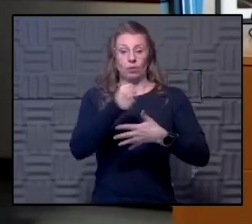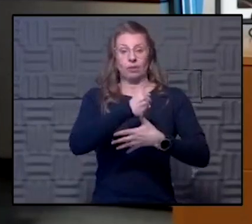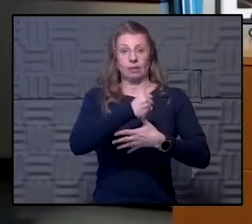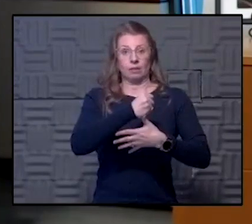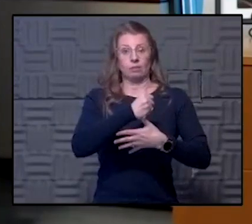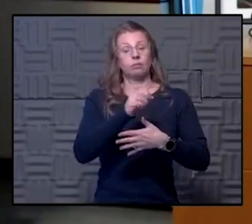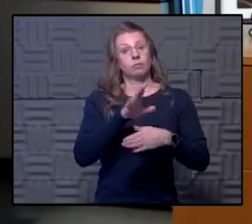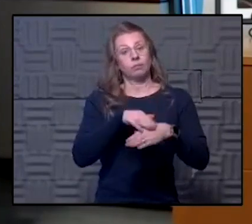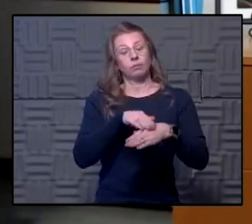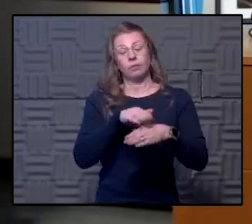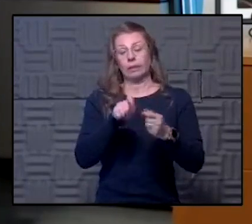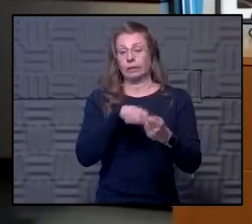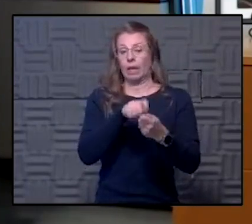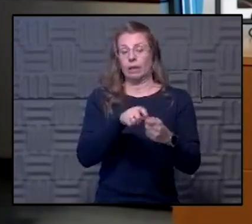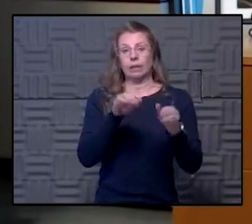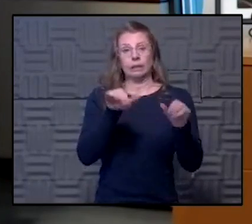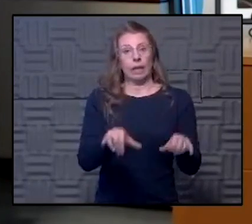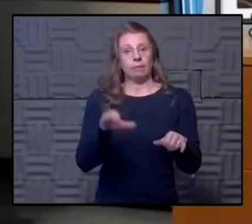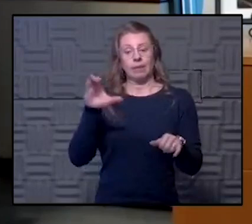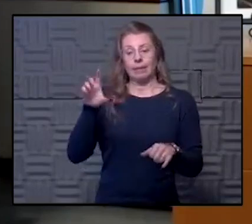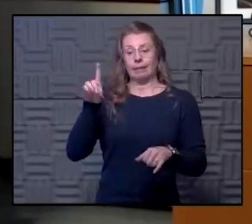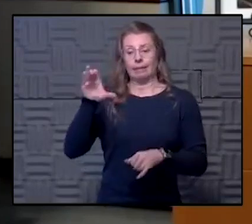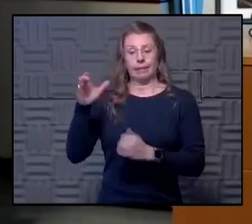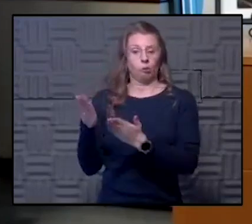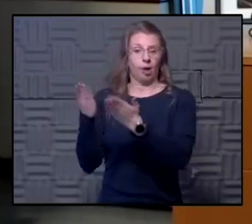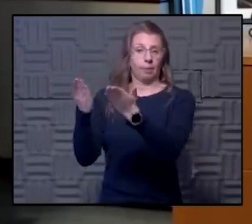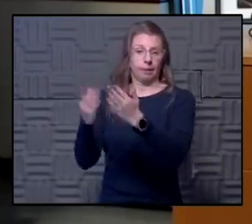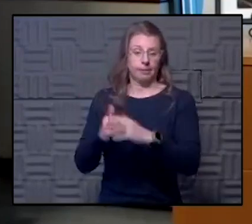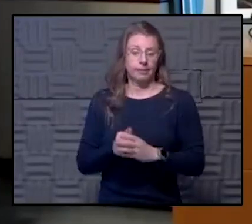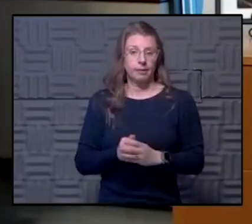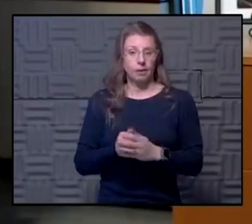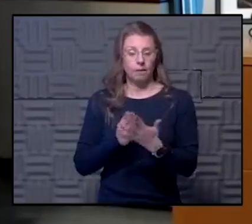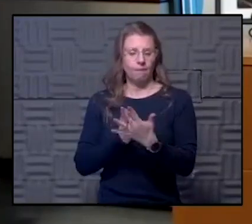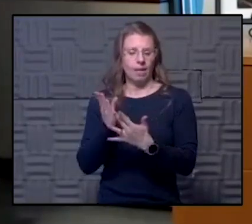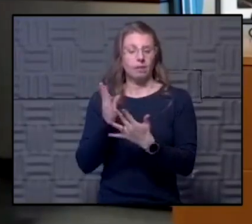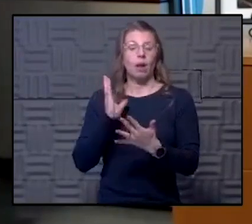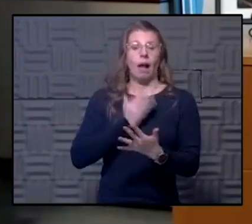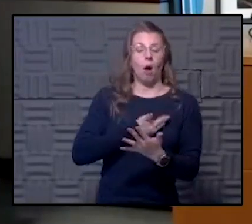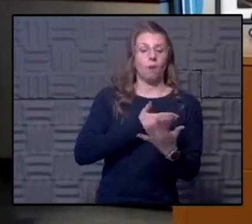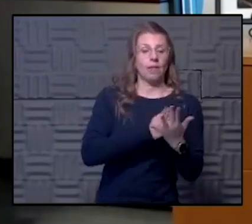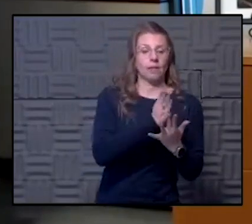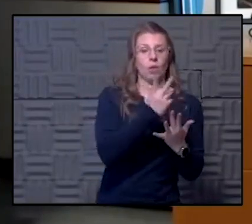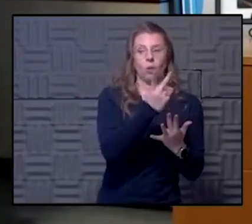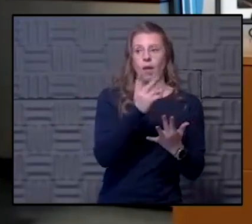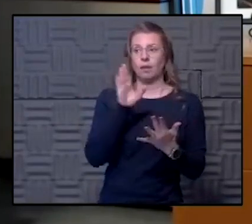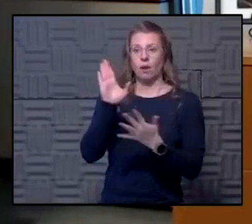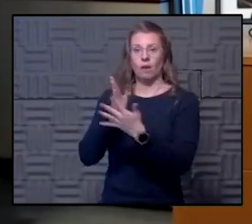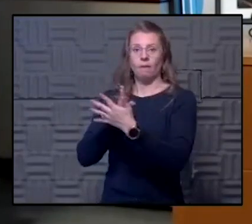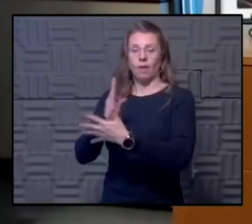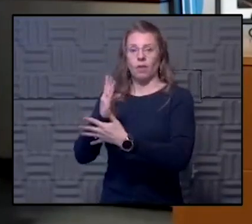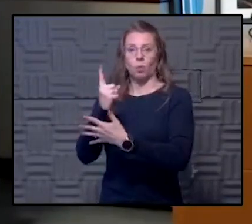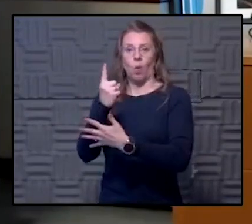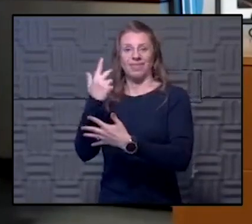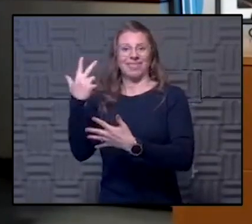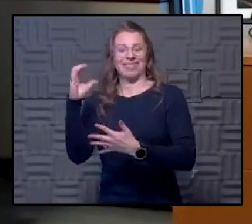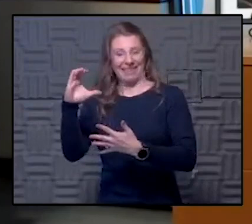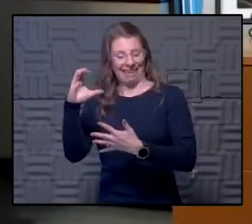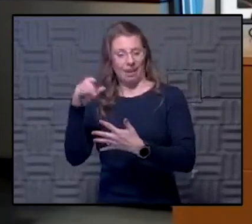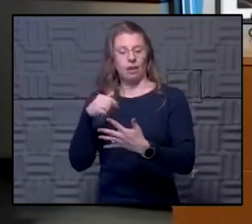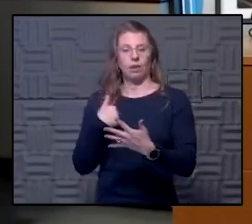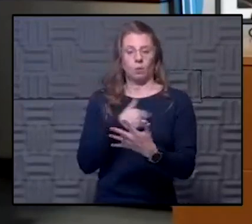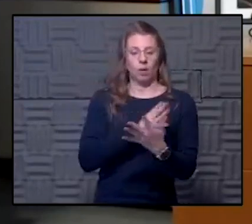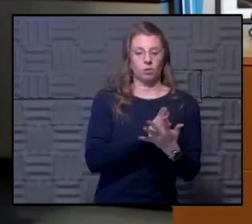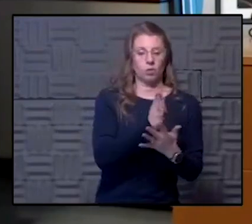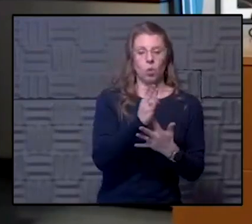prioritization, which by the way is exactly the same as the CDC recommends. Their phase 3, our phase 3 is their phase 1C. We're in 2, that's